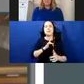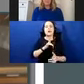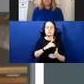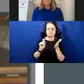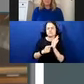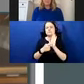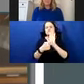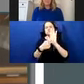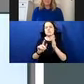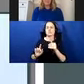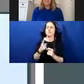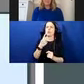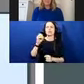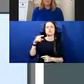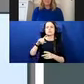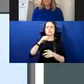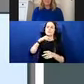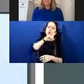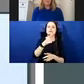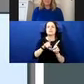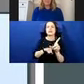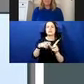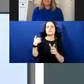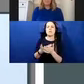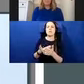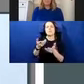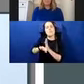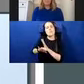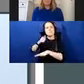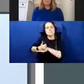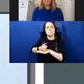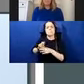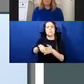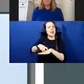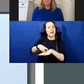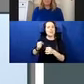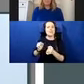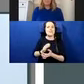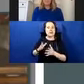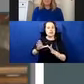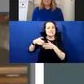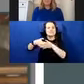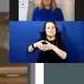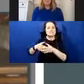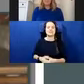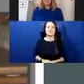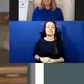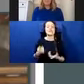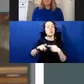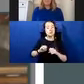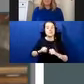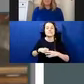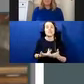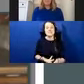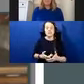Northern Ireland. We have been running our Decades of Centenaries programmes since 2011 and each year we reflect on